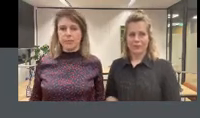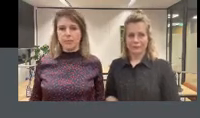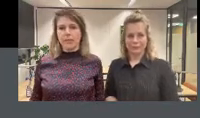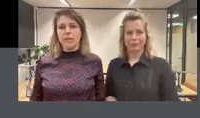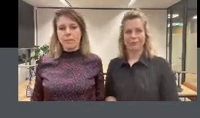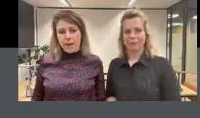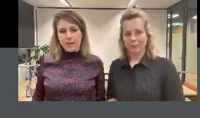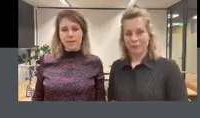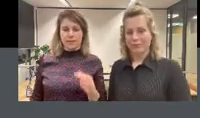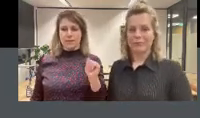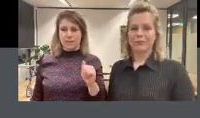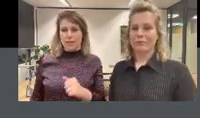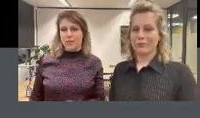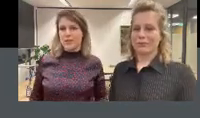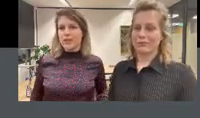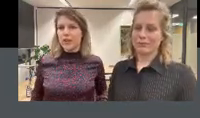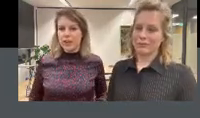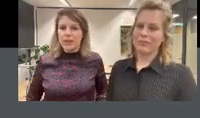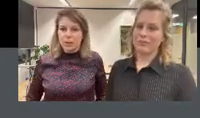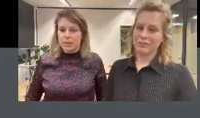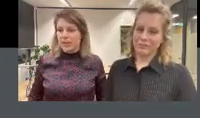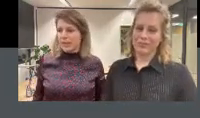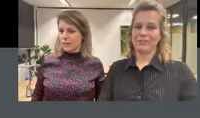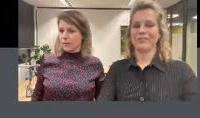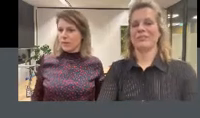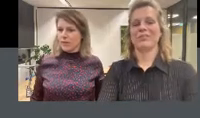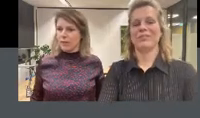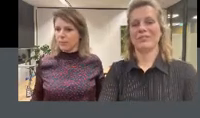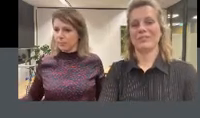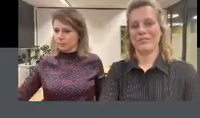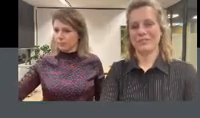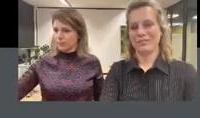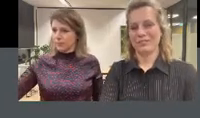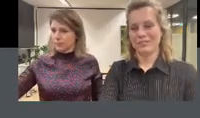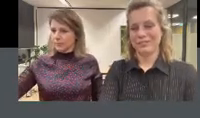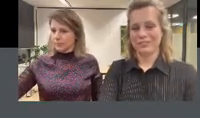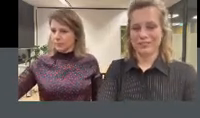week. Fact, raise your digital hand. Myth, do nothing.